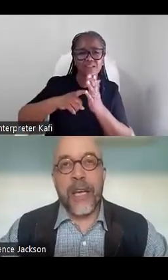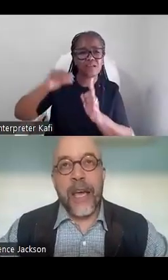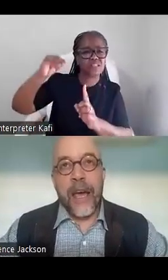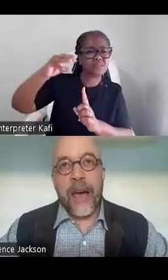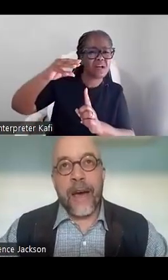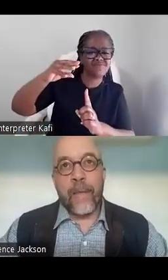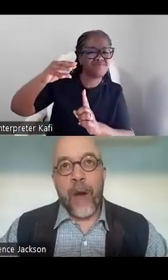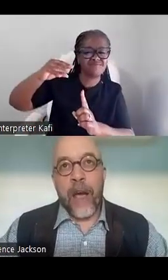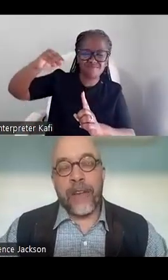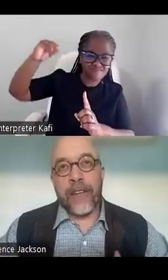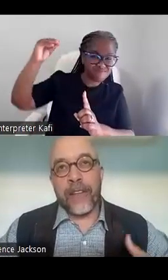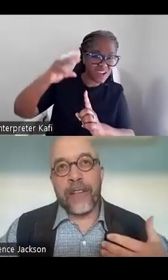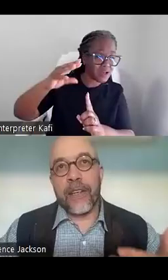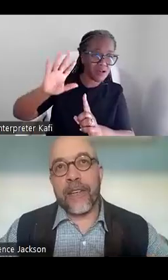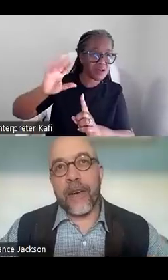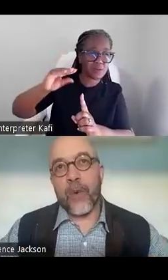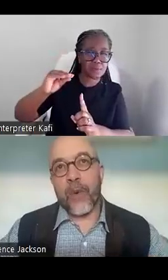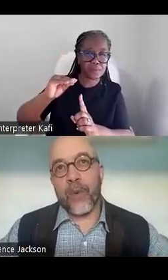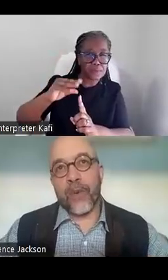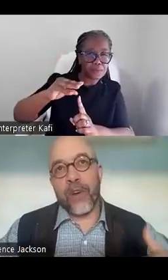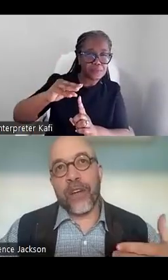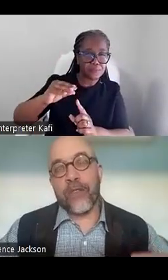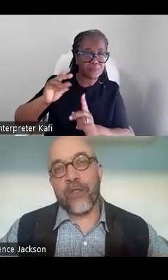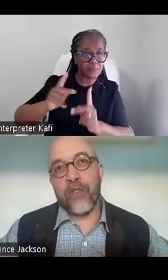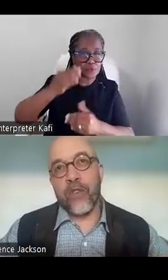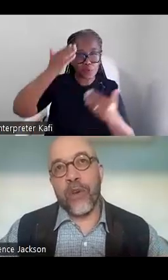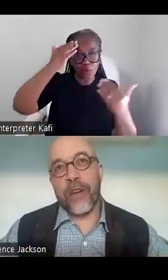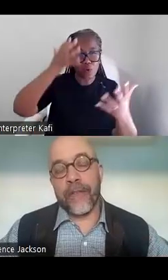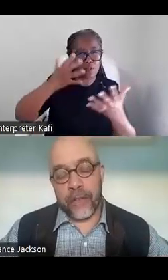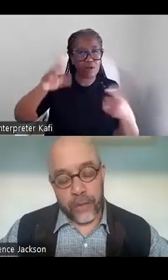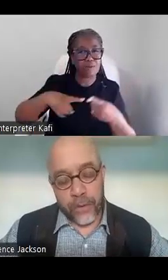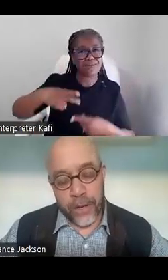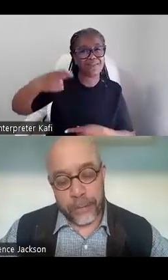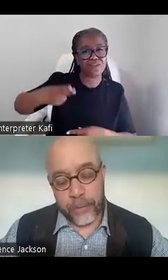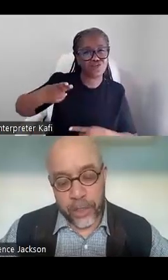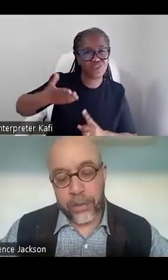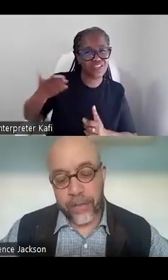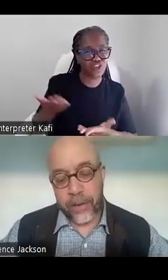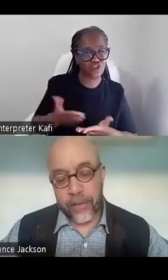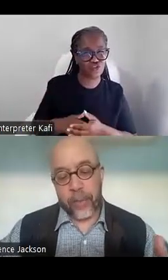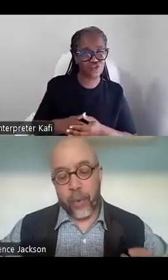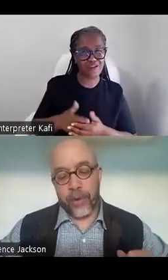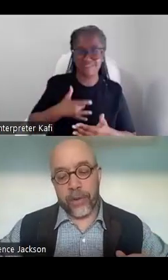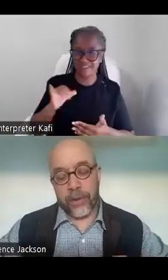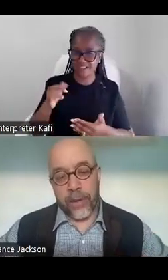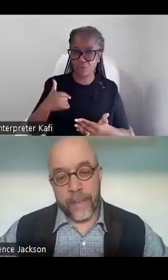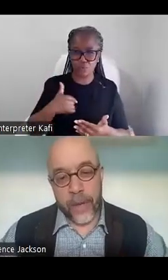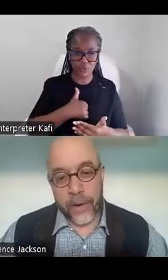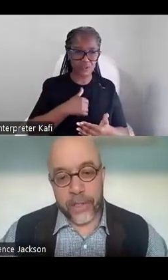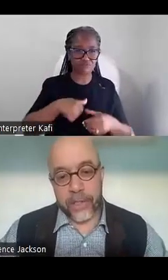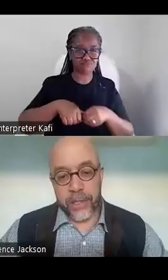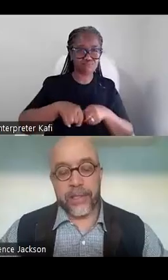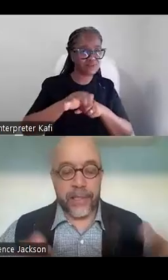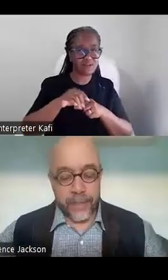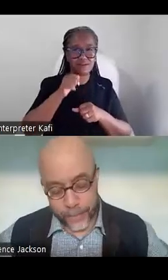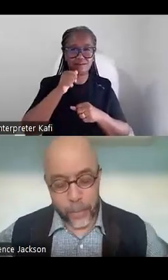reasons. I think that we're not doing enough to cultivate a very important